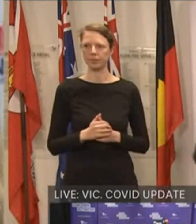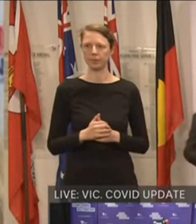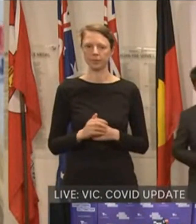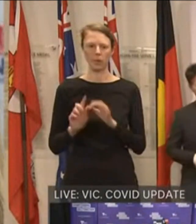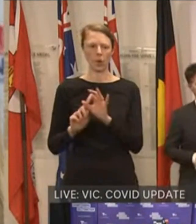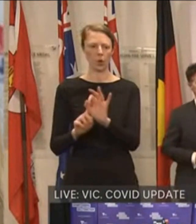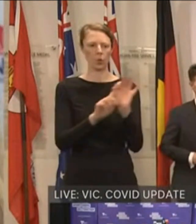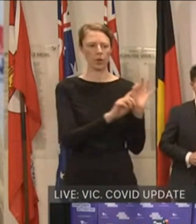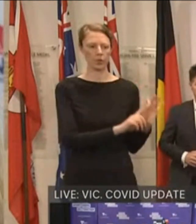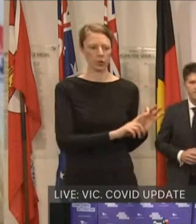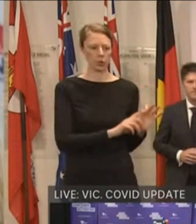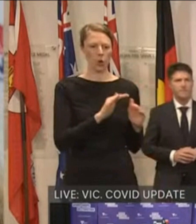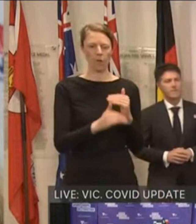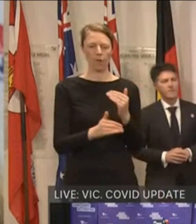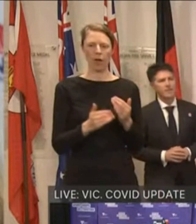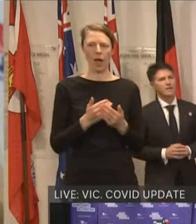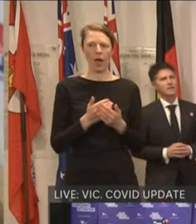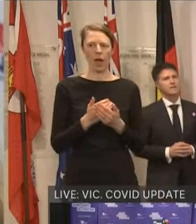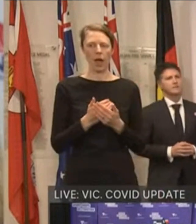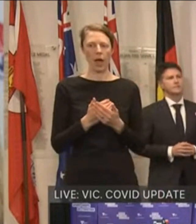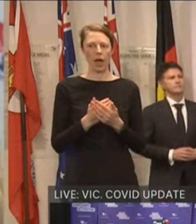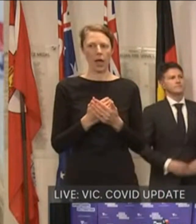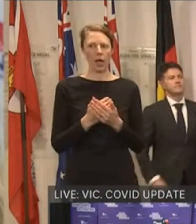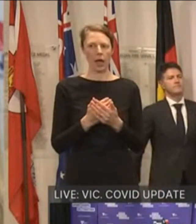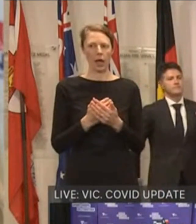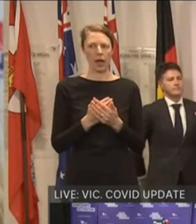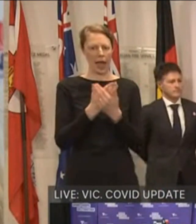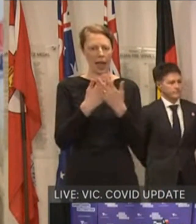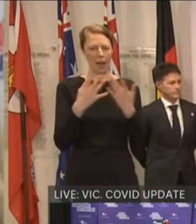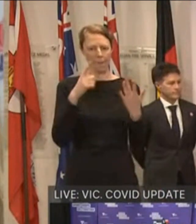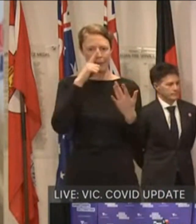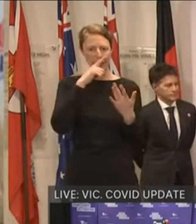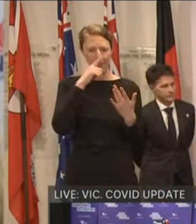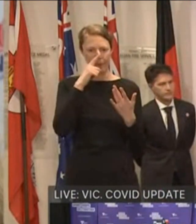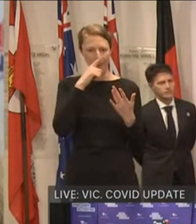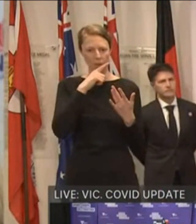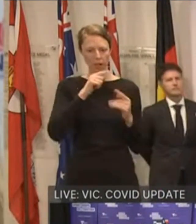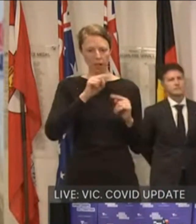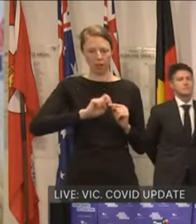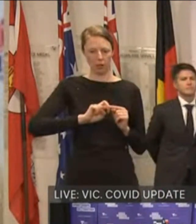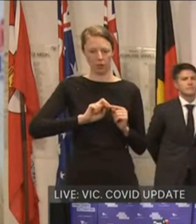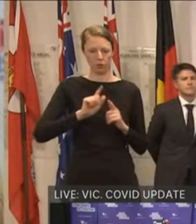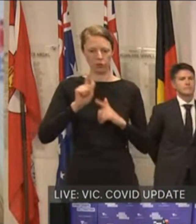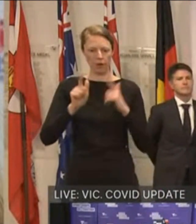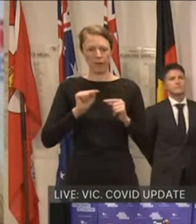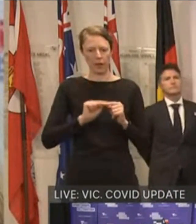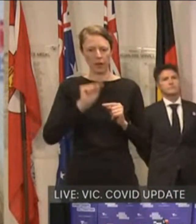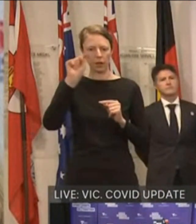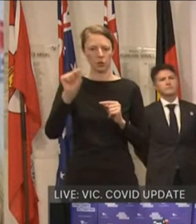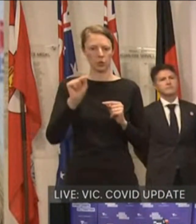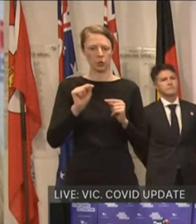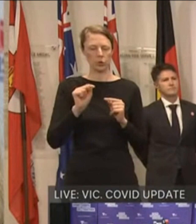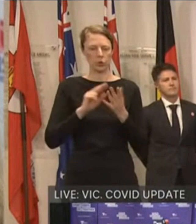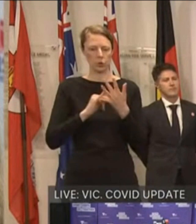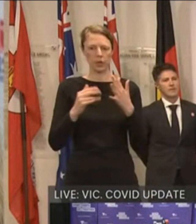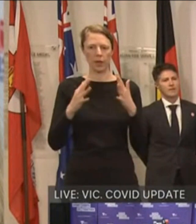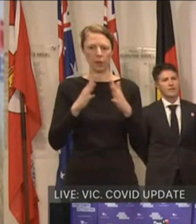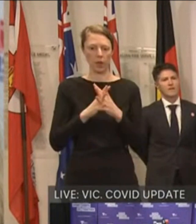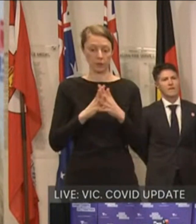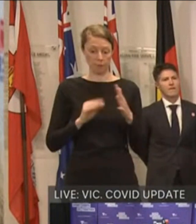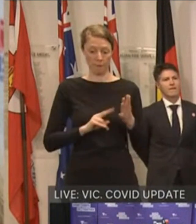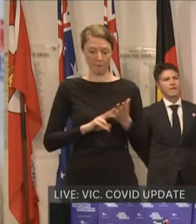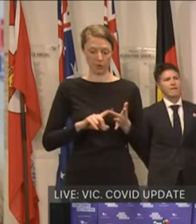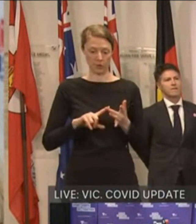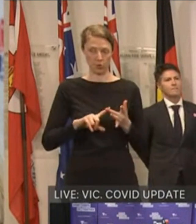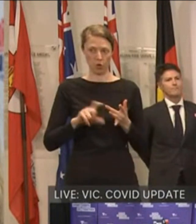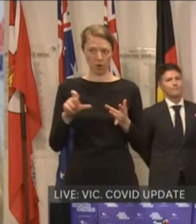South Wales. So we probably could give you the data after the this press conference from Service New South Wales. There are